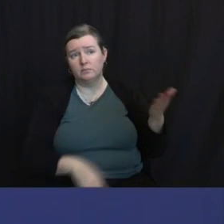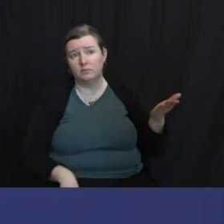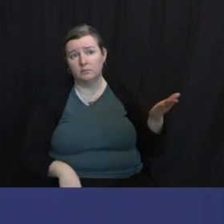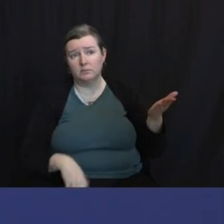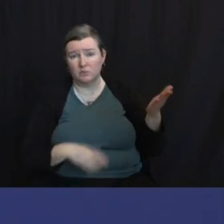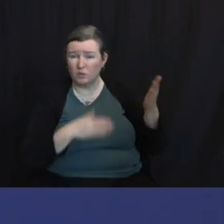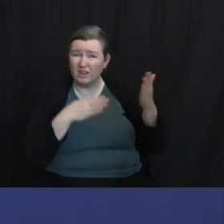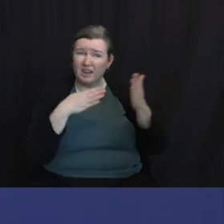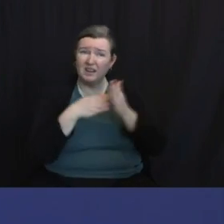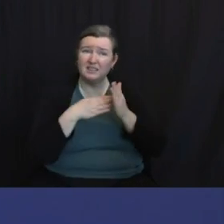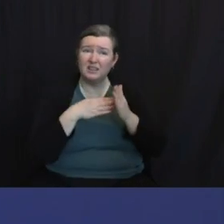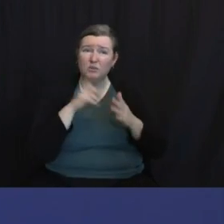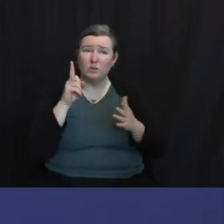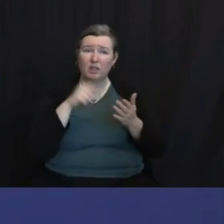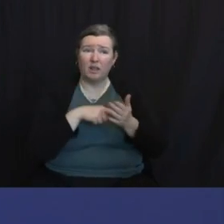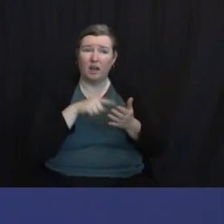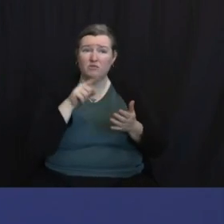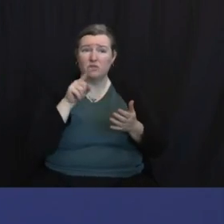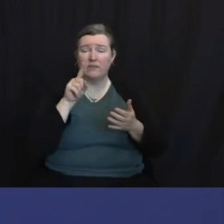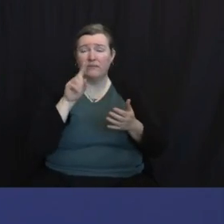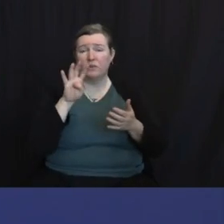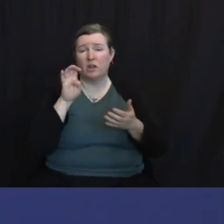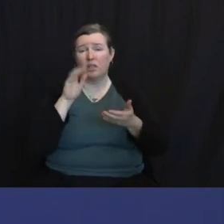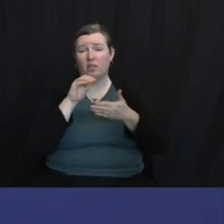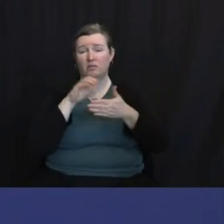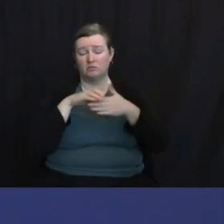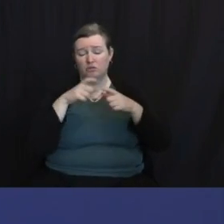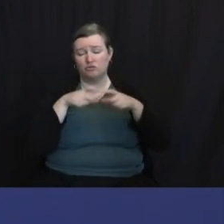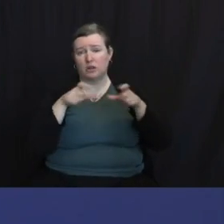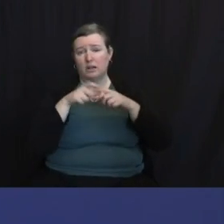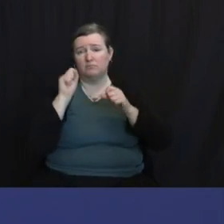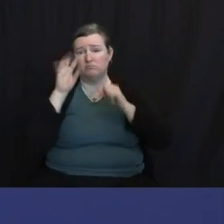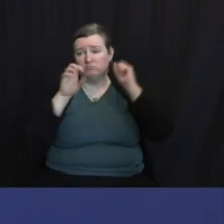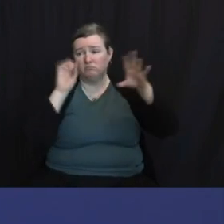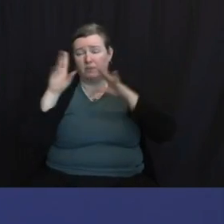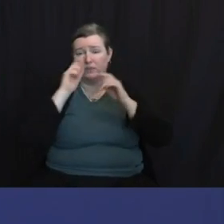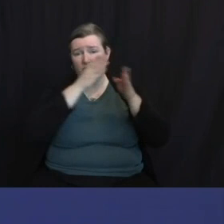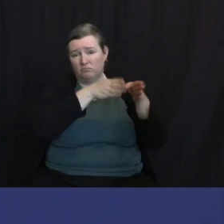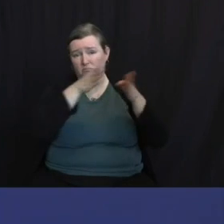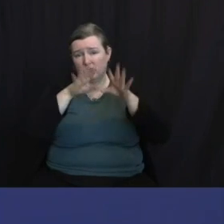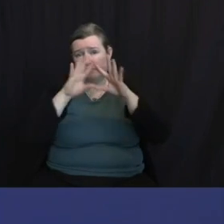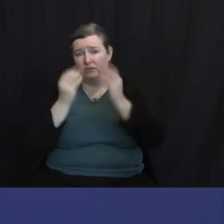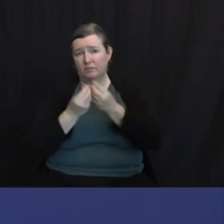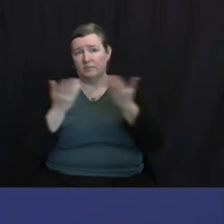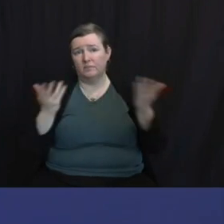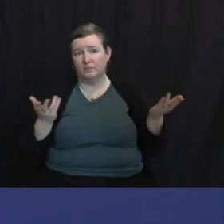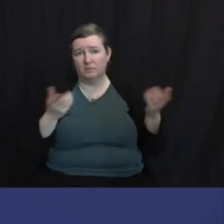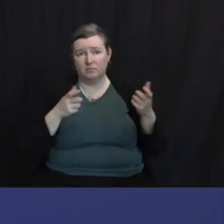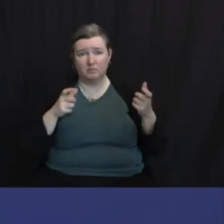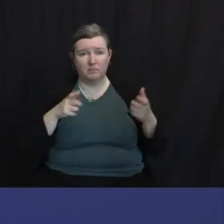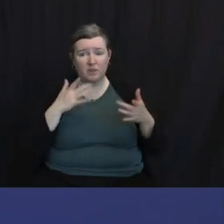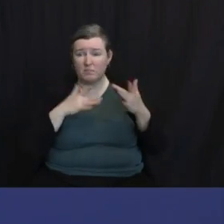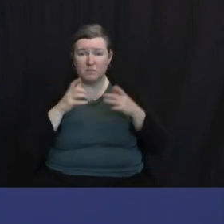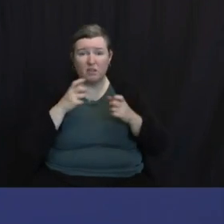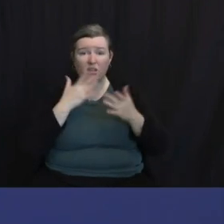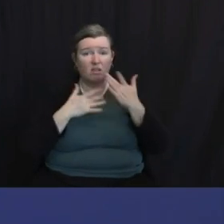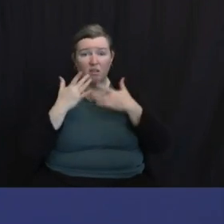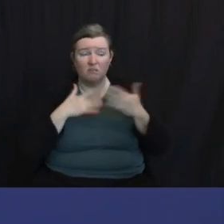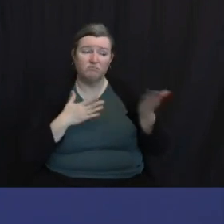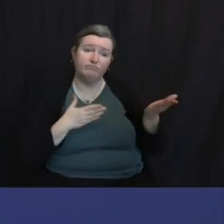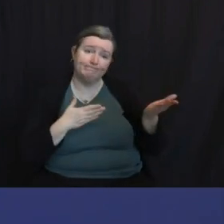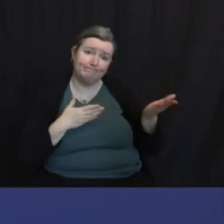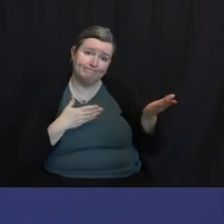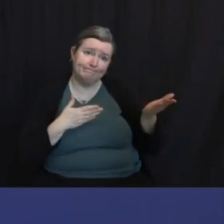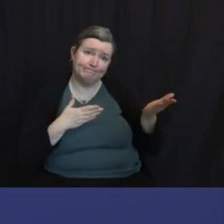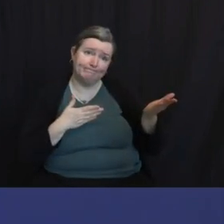families receive, many of those families with folks who have been unemployed over the past year. That's a vote against extending